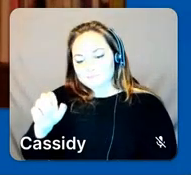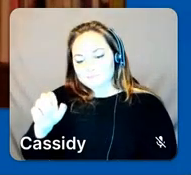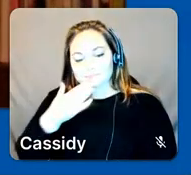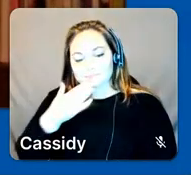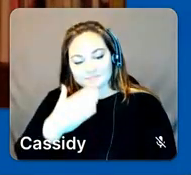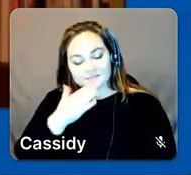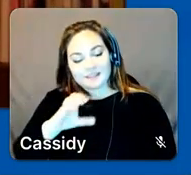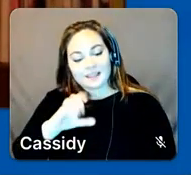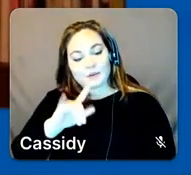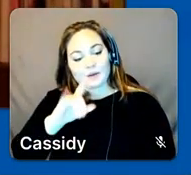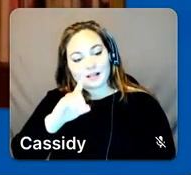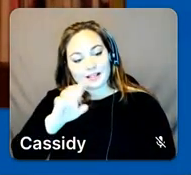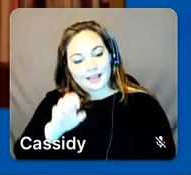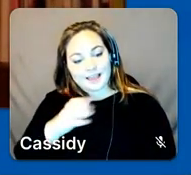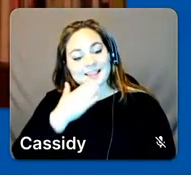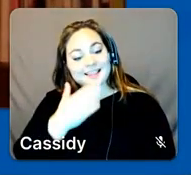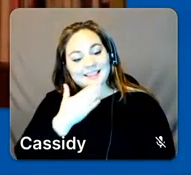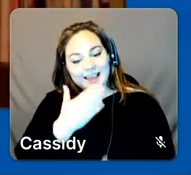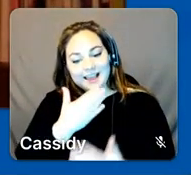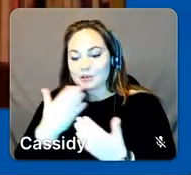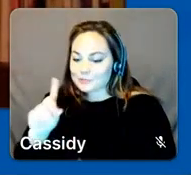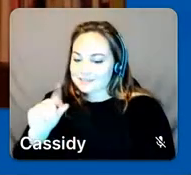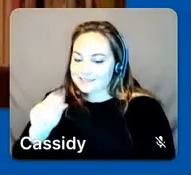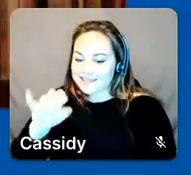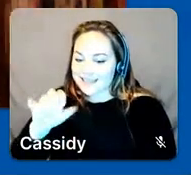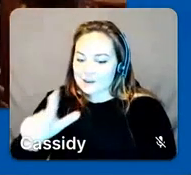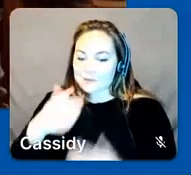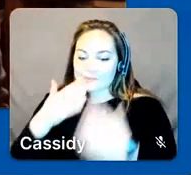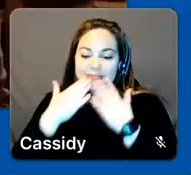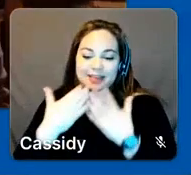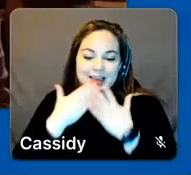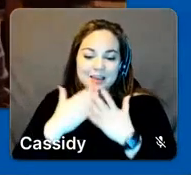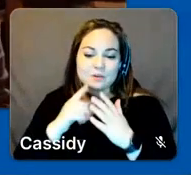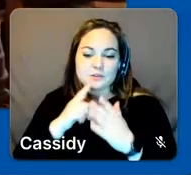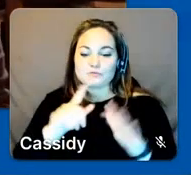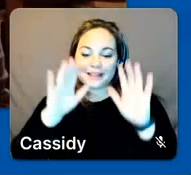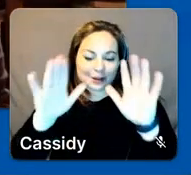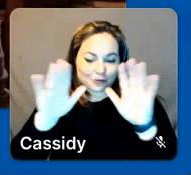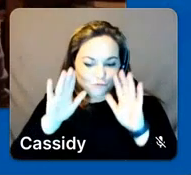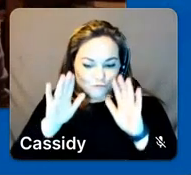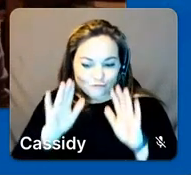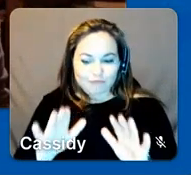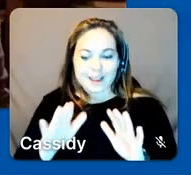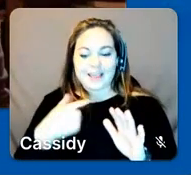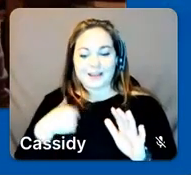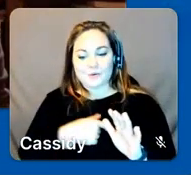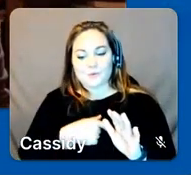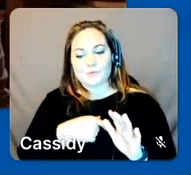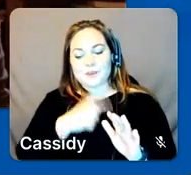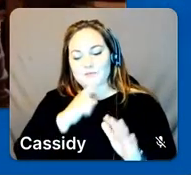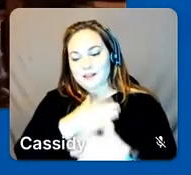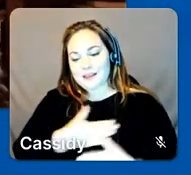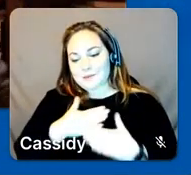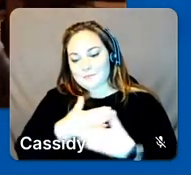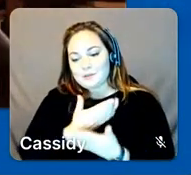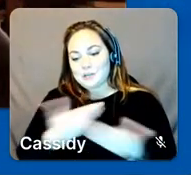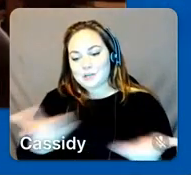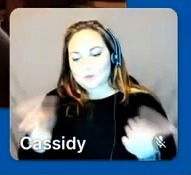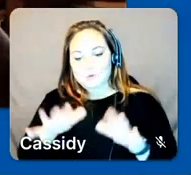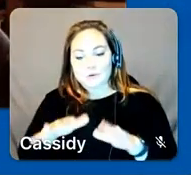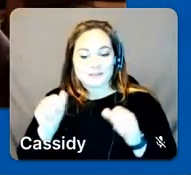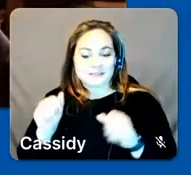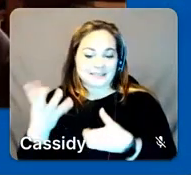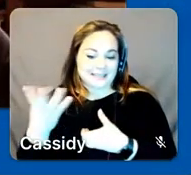much, Clyde. Thank you so much, Daniel. Thank you so much. This was just great, and I really appreciate you all taking